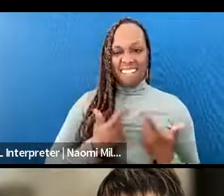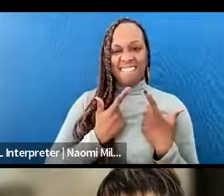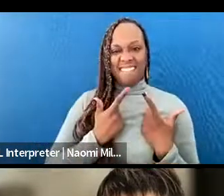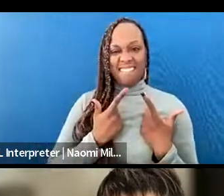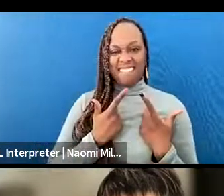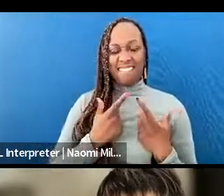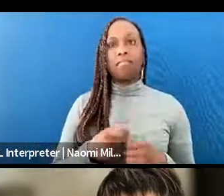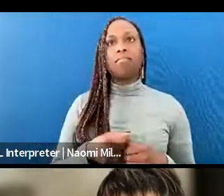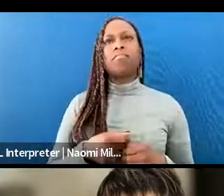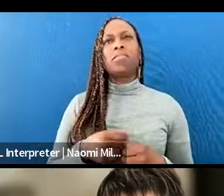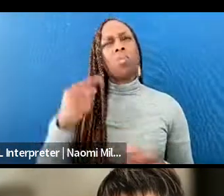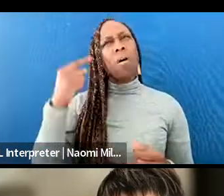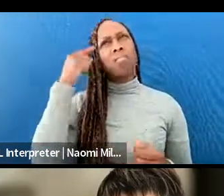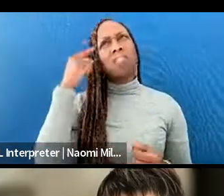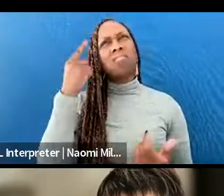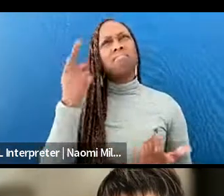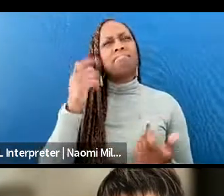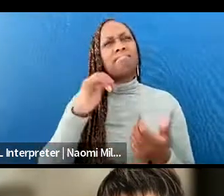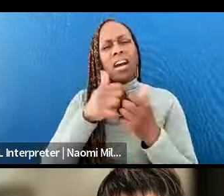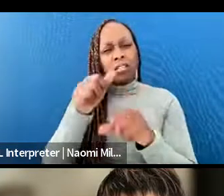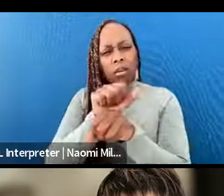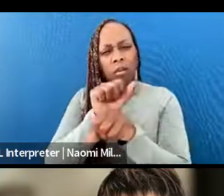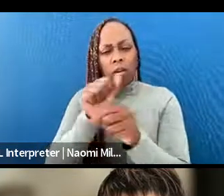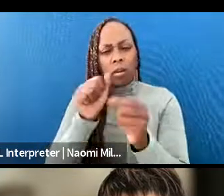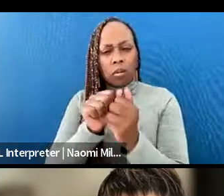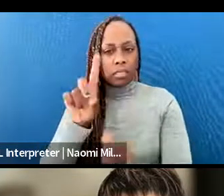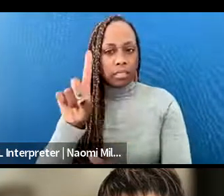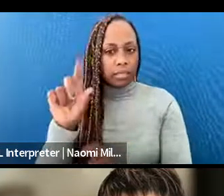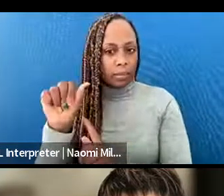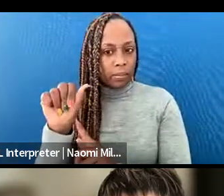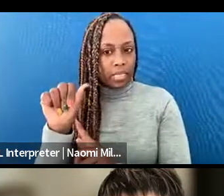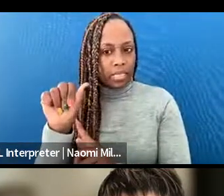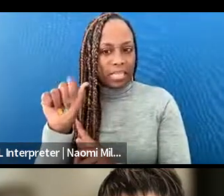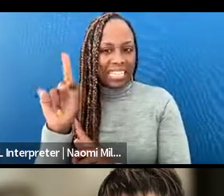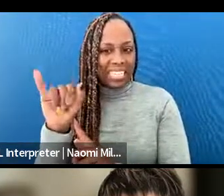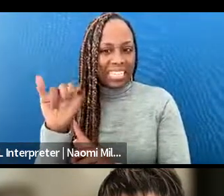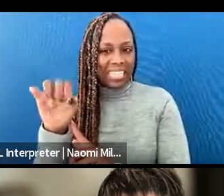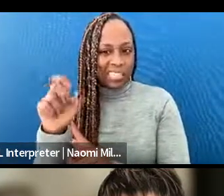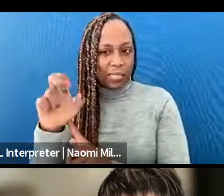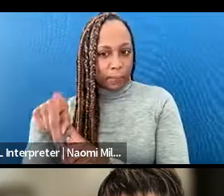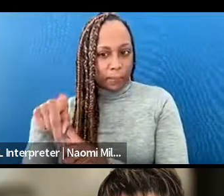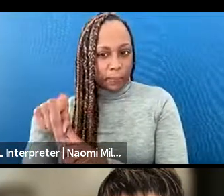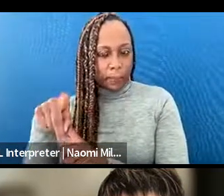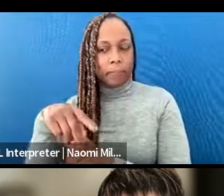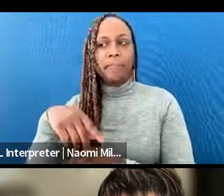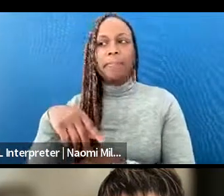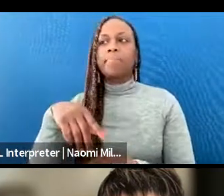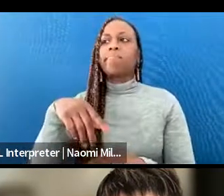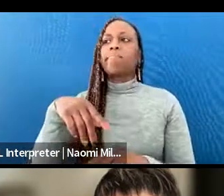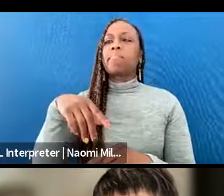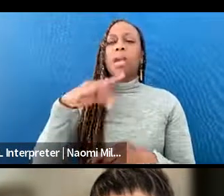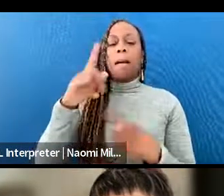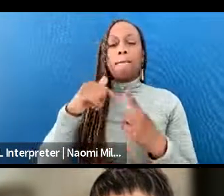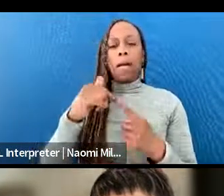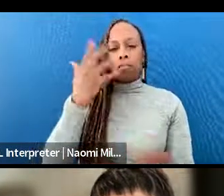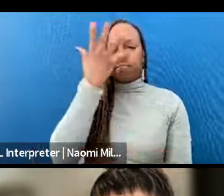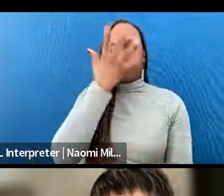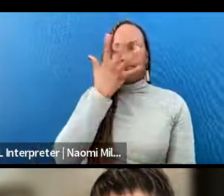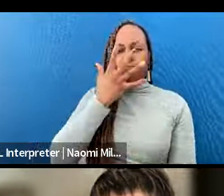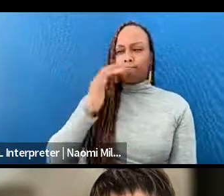thought about how that might work with disability kinship in terms of